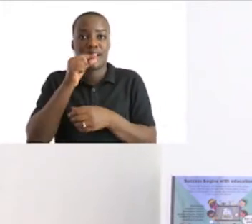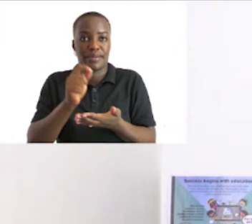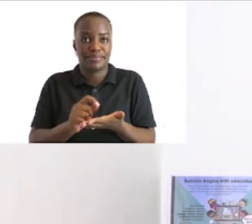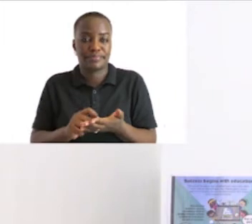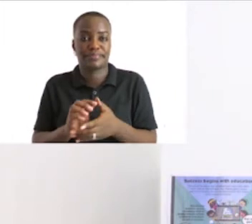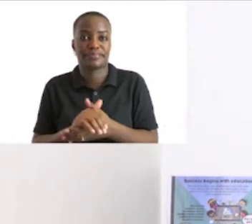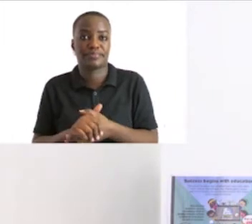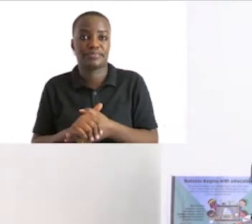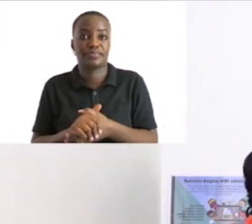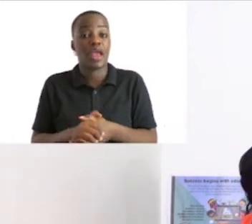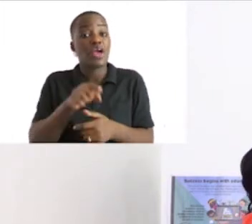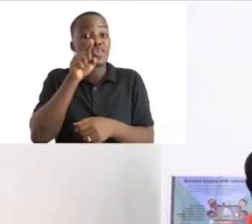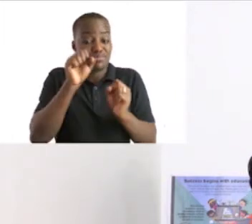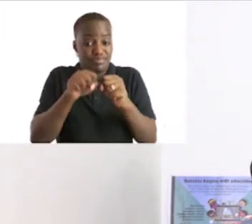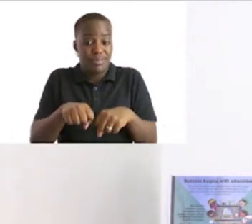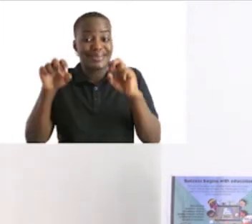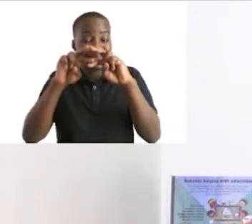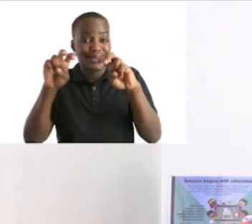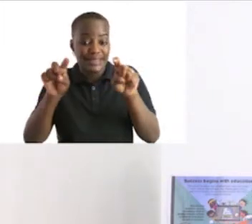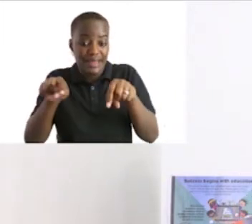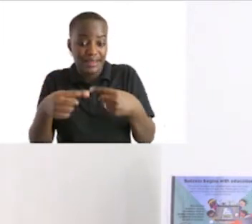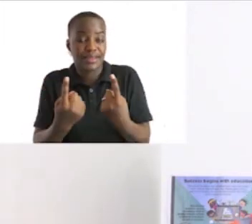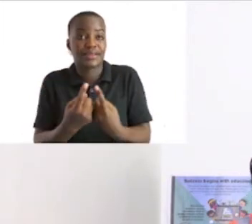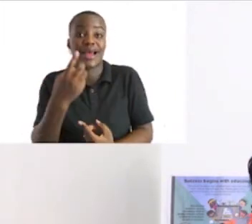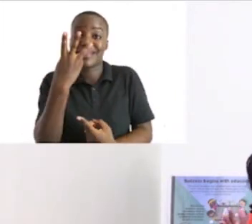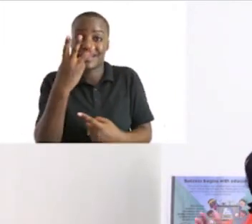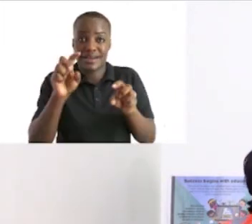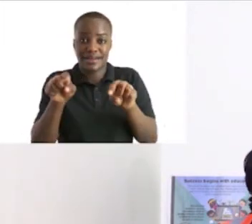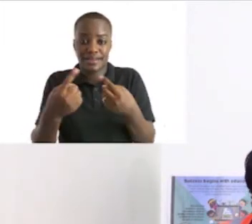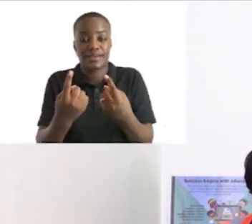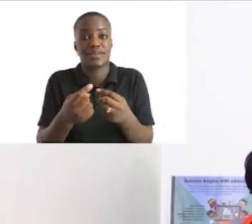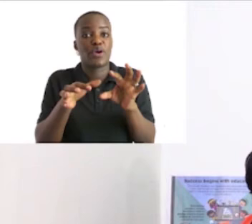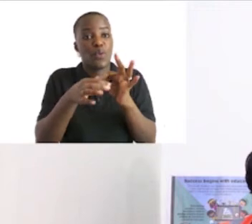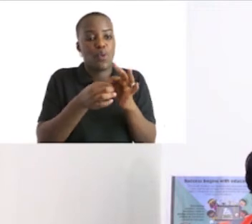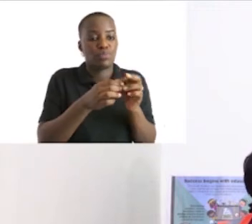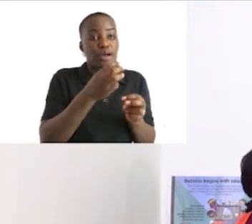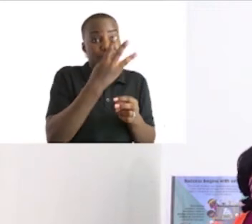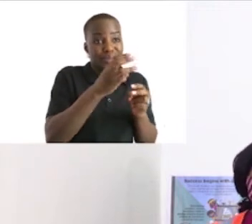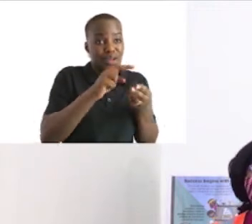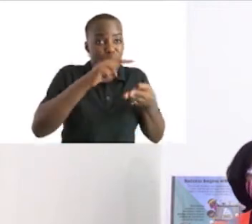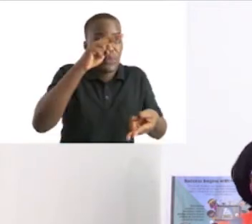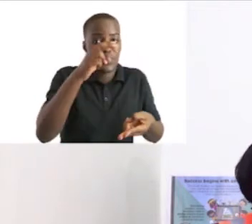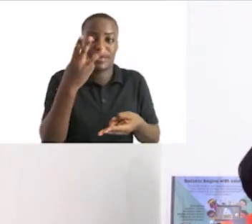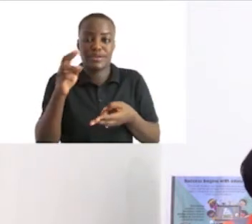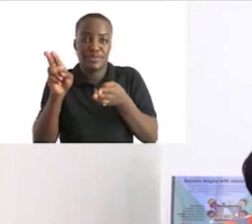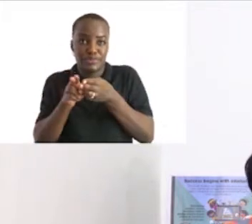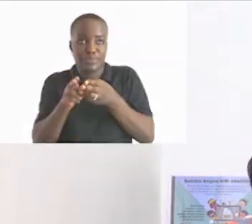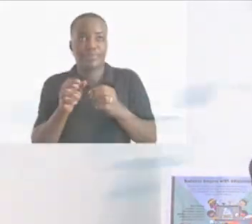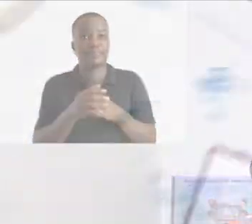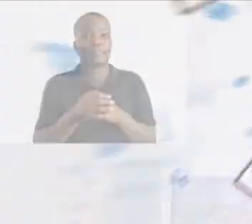book. You have to find your own 3 things that are longer and 3 things that are shorter to write in your